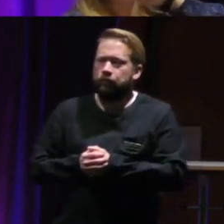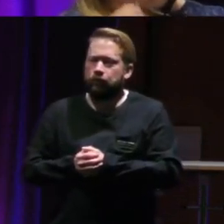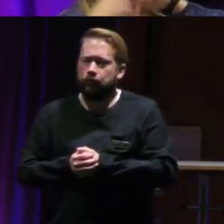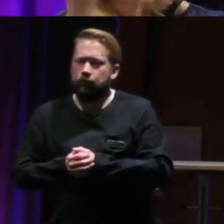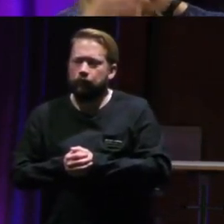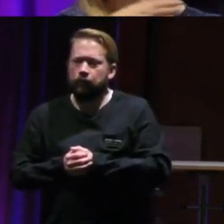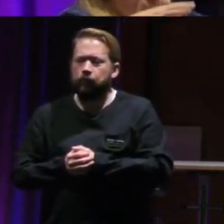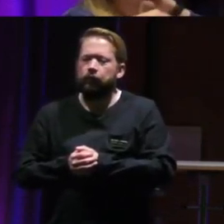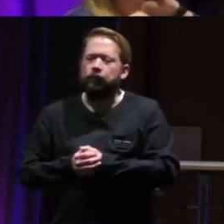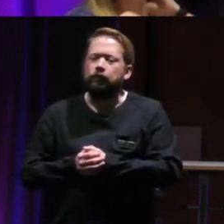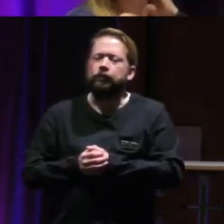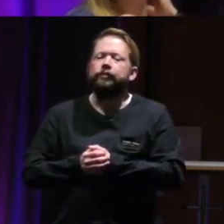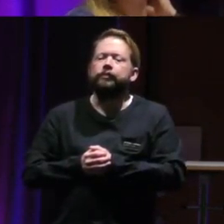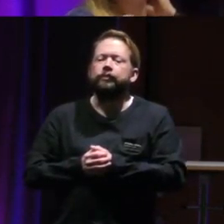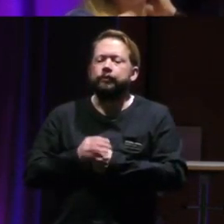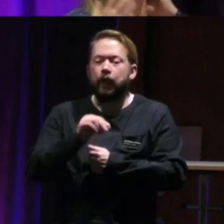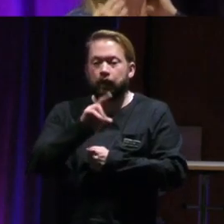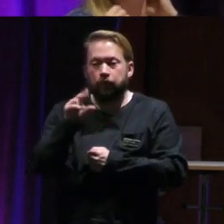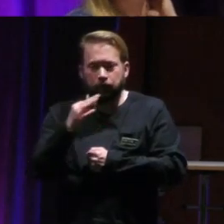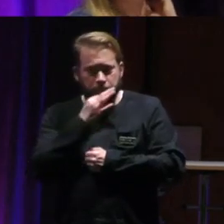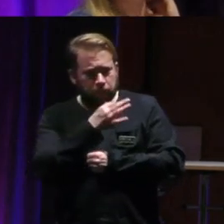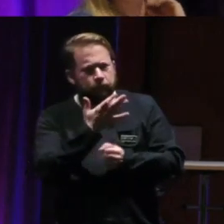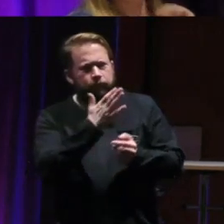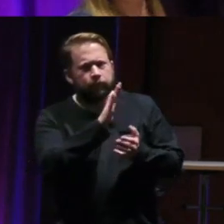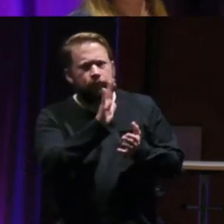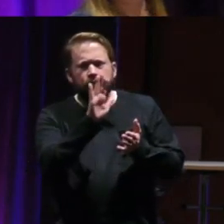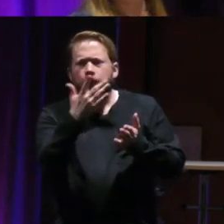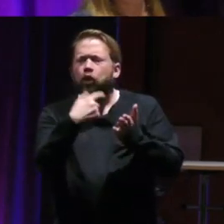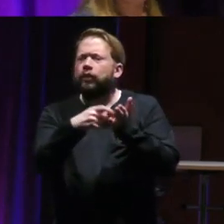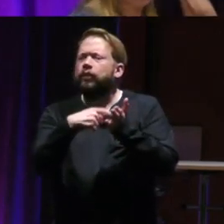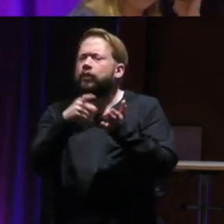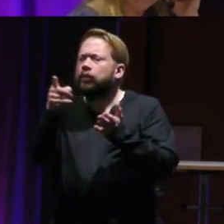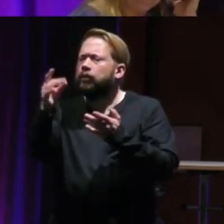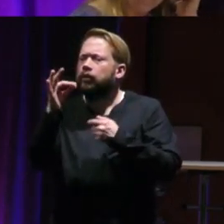If you can also give your name, if possible, that would be great.